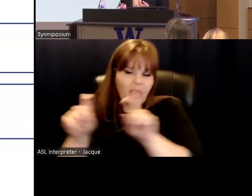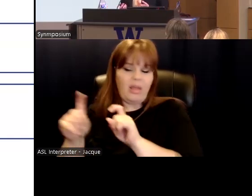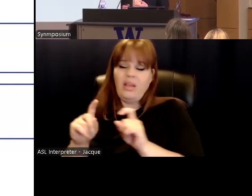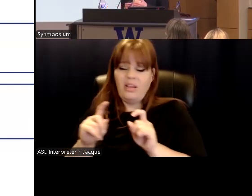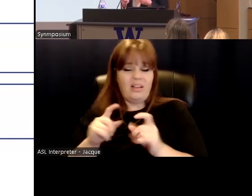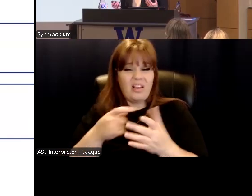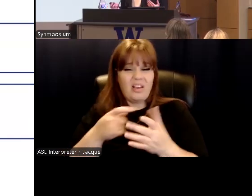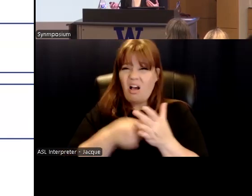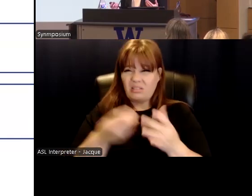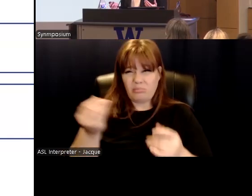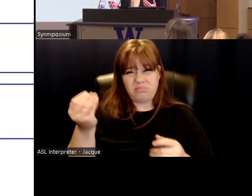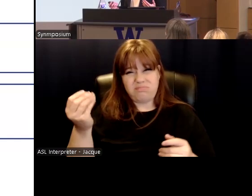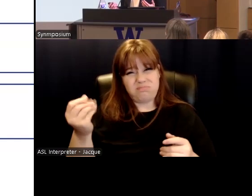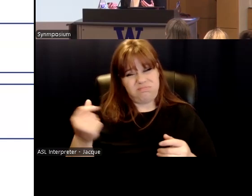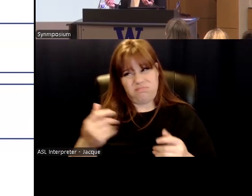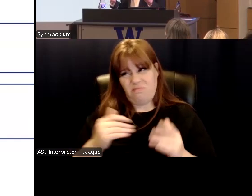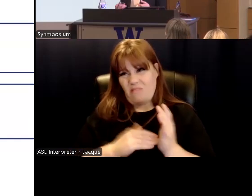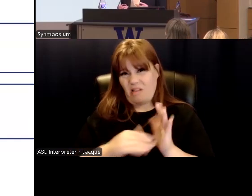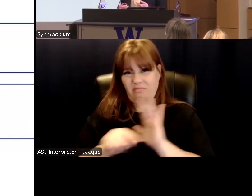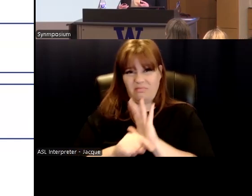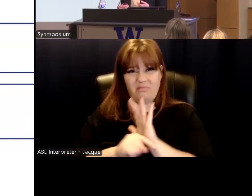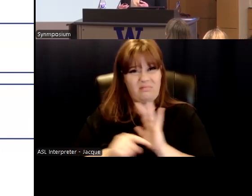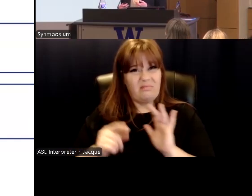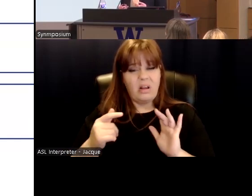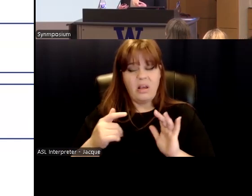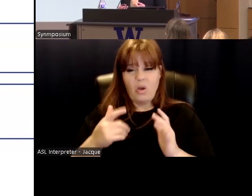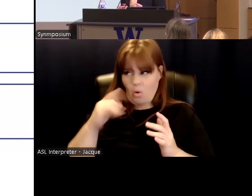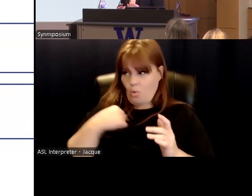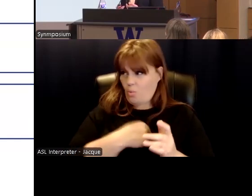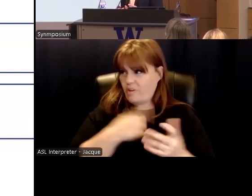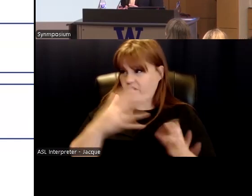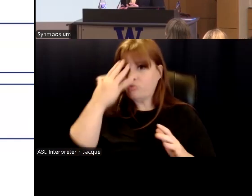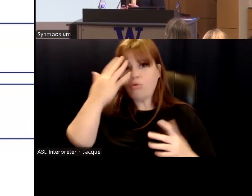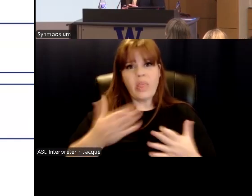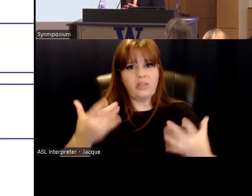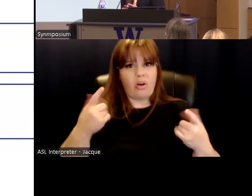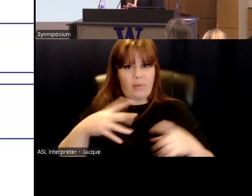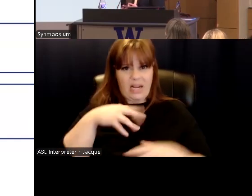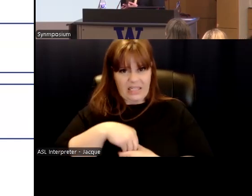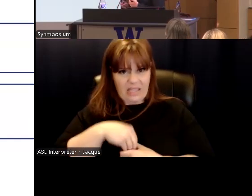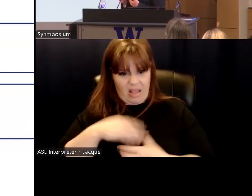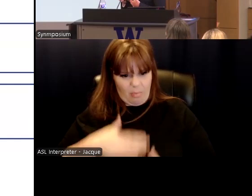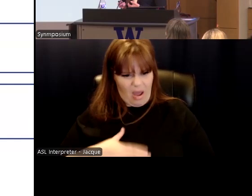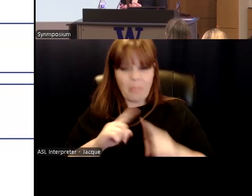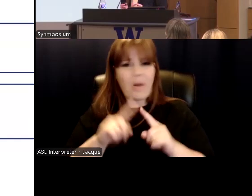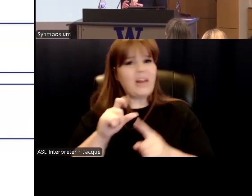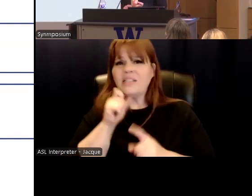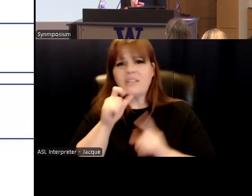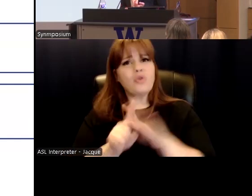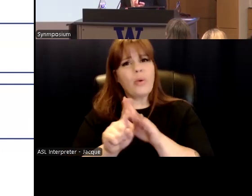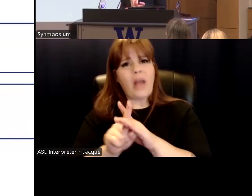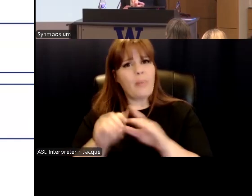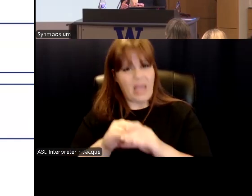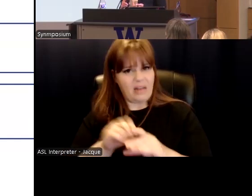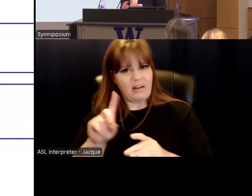are negative. We know things are going on inside the body, but they're not part of our typical clinical diagnostic workup. And then the patient's left